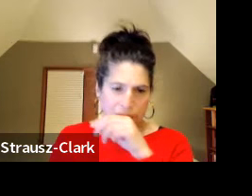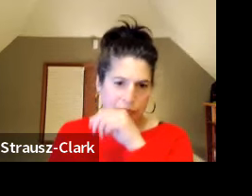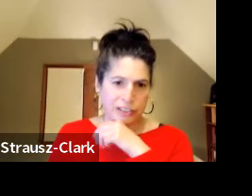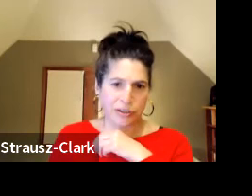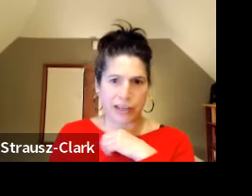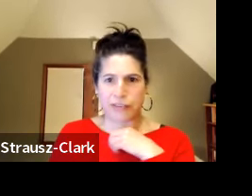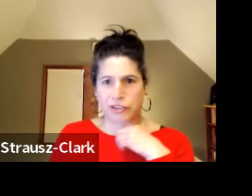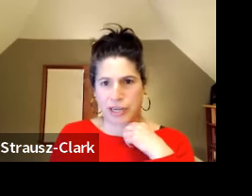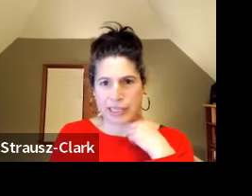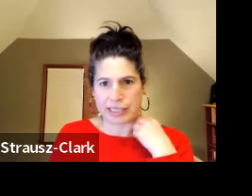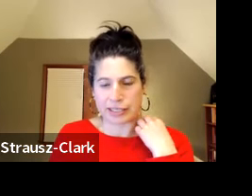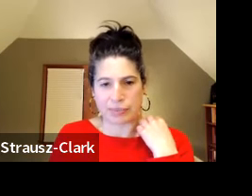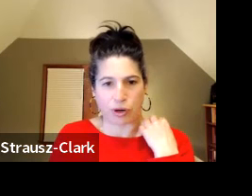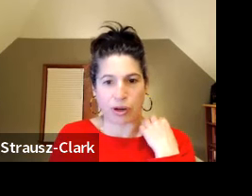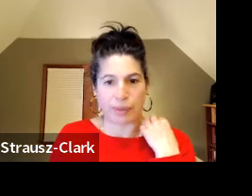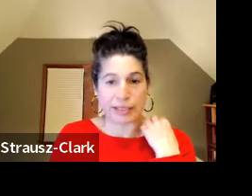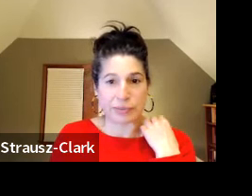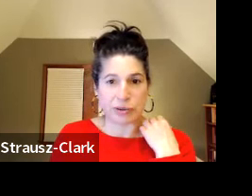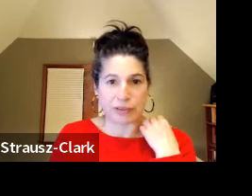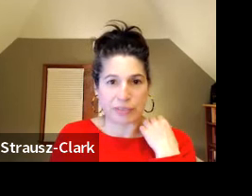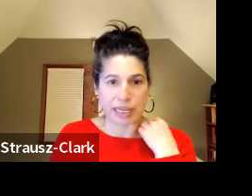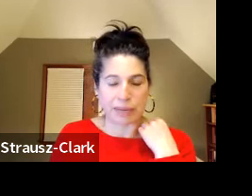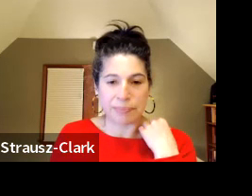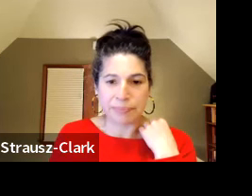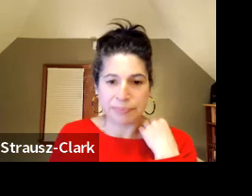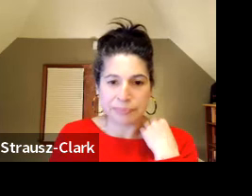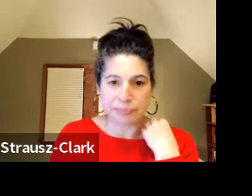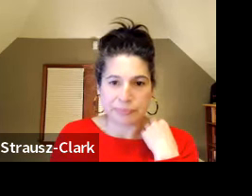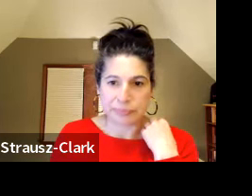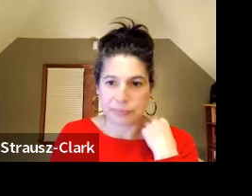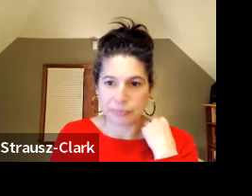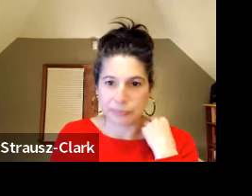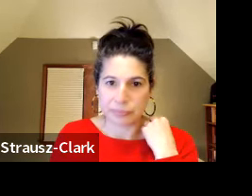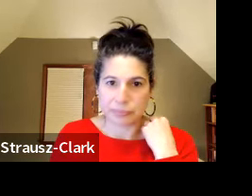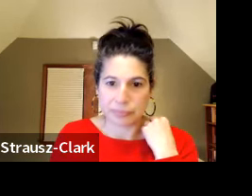the raise your hand function, I can take some more comments. We do have some time.